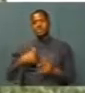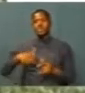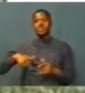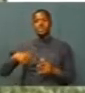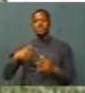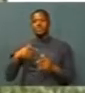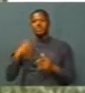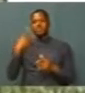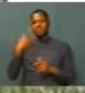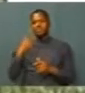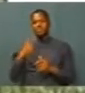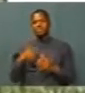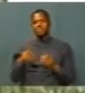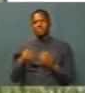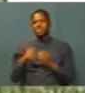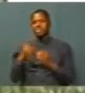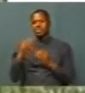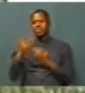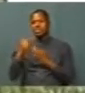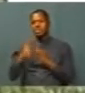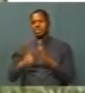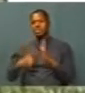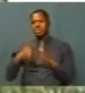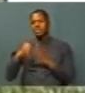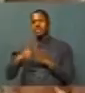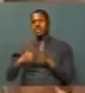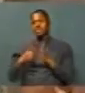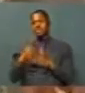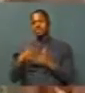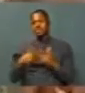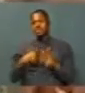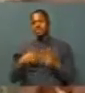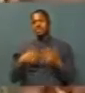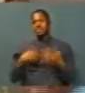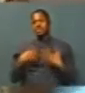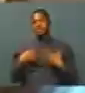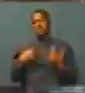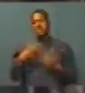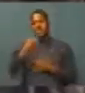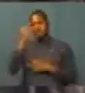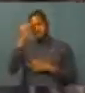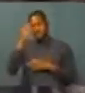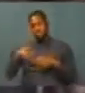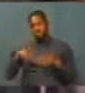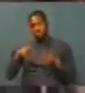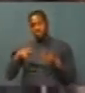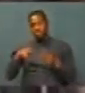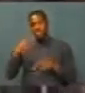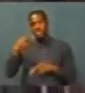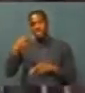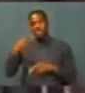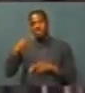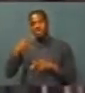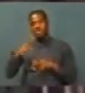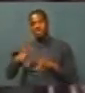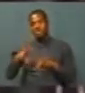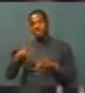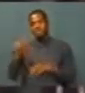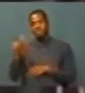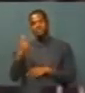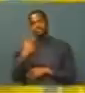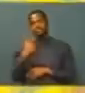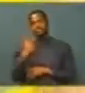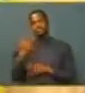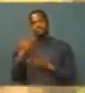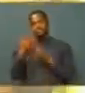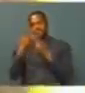for a number of hours, but I mean, what can we see? The Minister for Roads and Highways, Mr. Kosia Makwata,